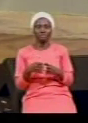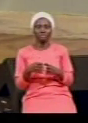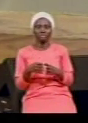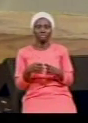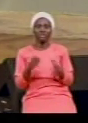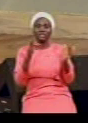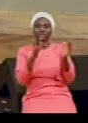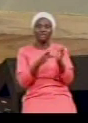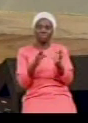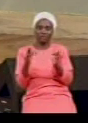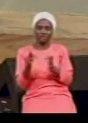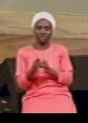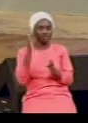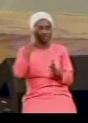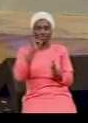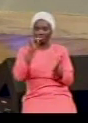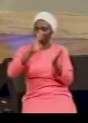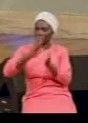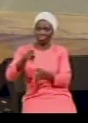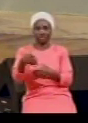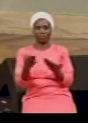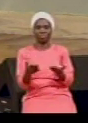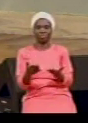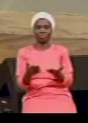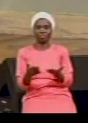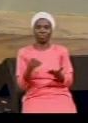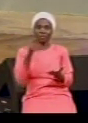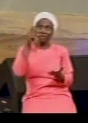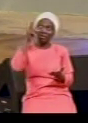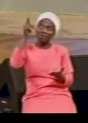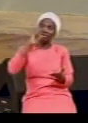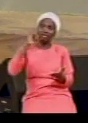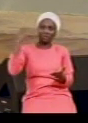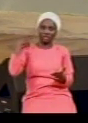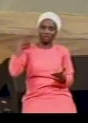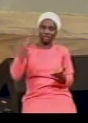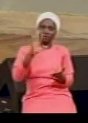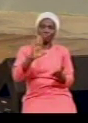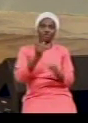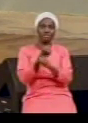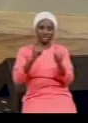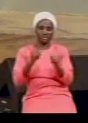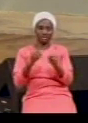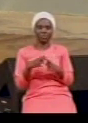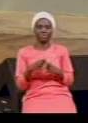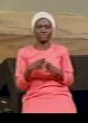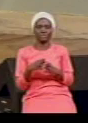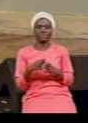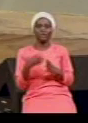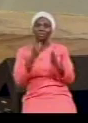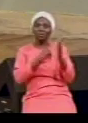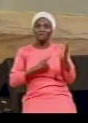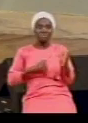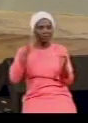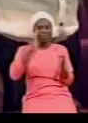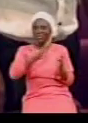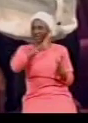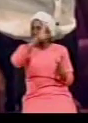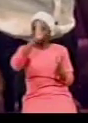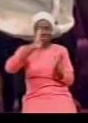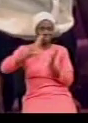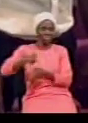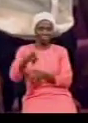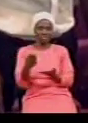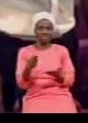Jesus will never leave you. He's the captain of your salvation. The Lord will never leave you. He's